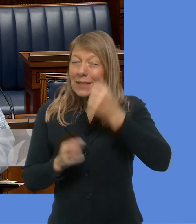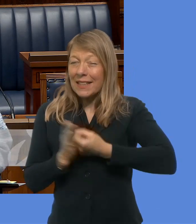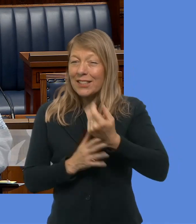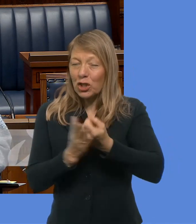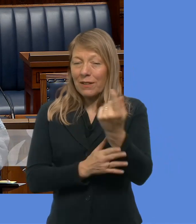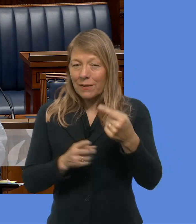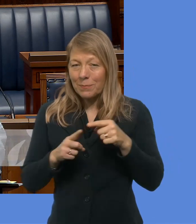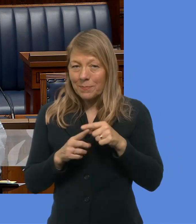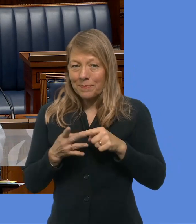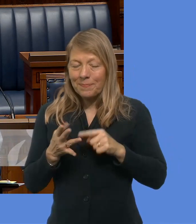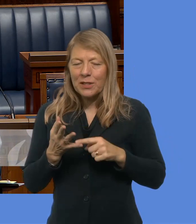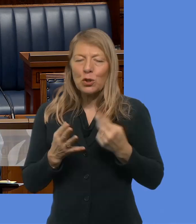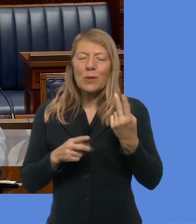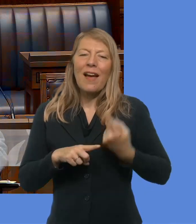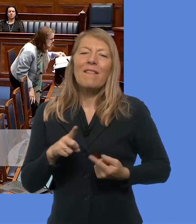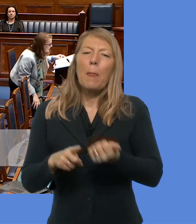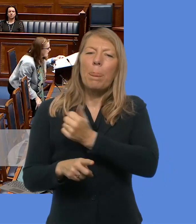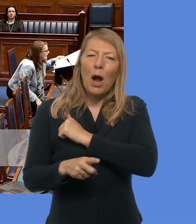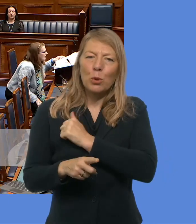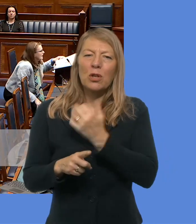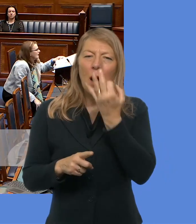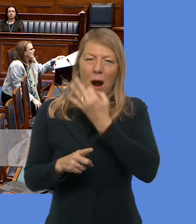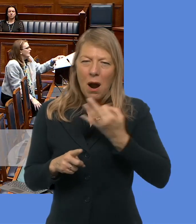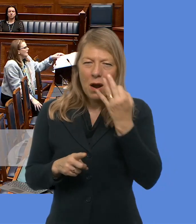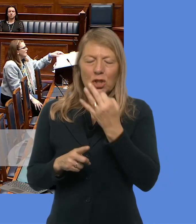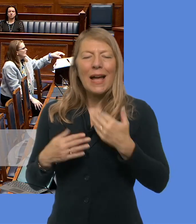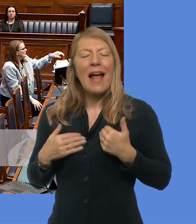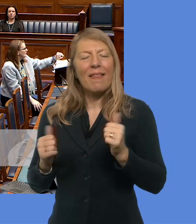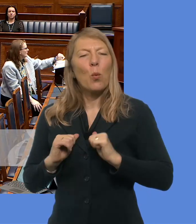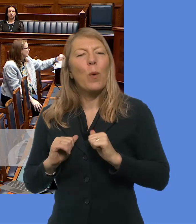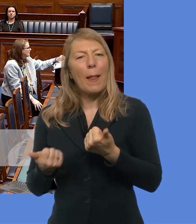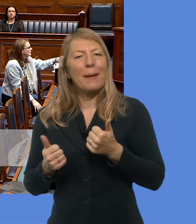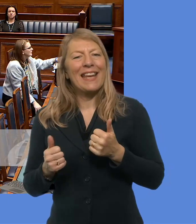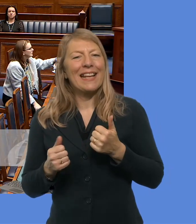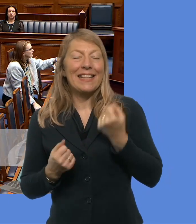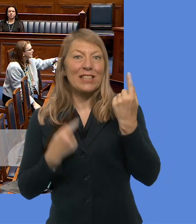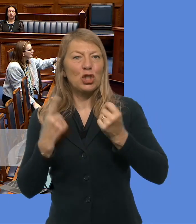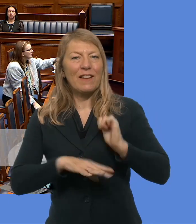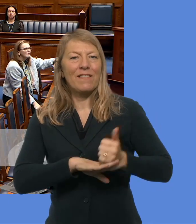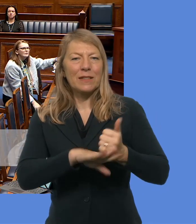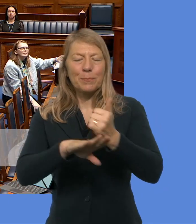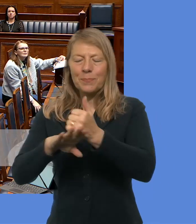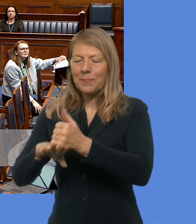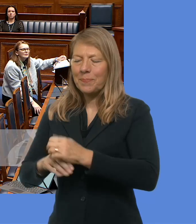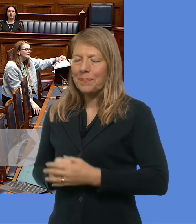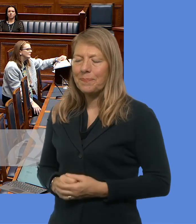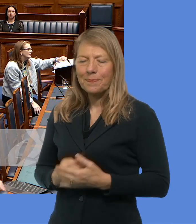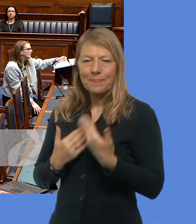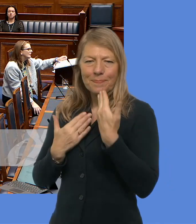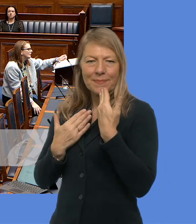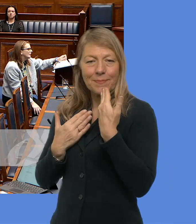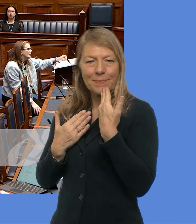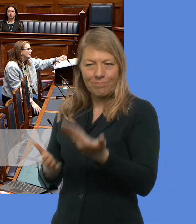of health and wellbeing initiatives. Anya Murphy for supplementary. And I'd like to thank the Minister for her